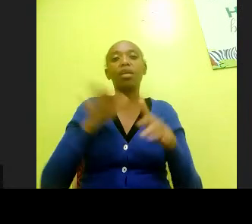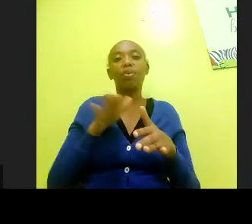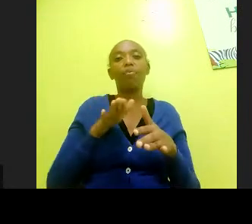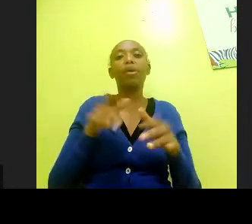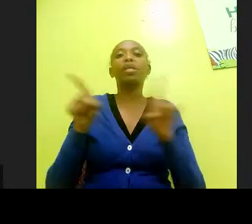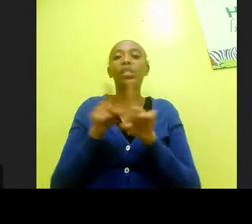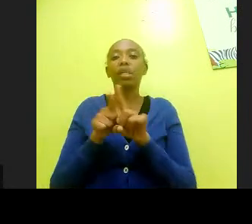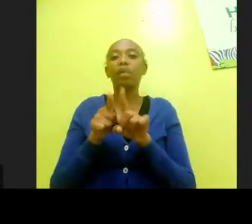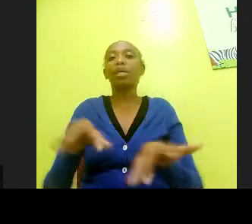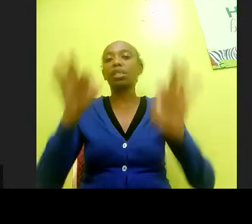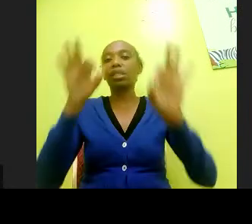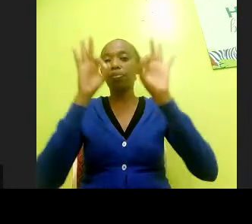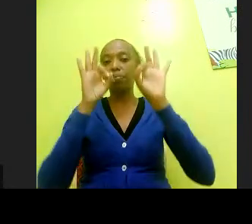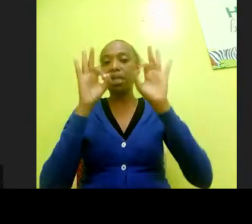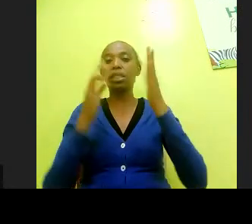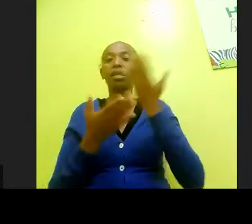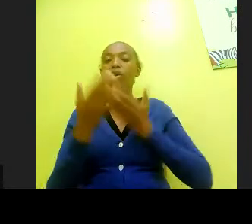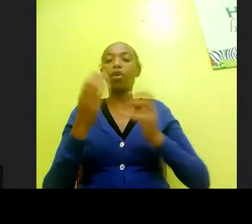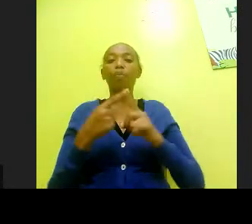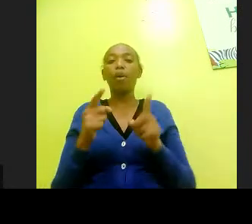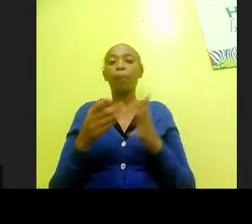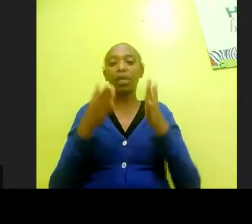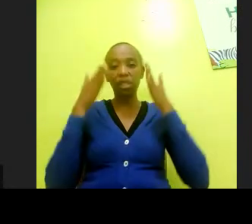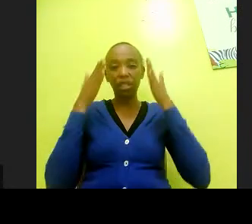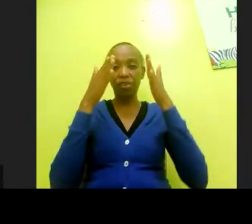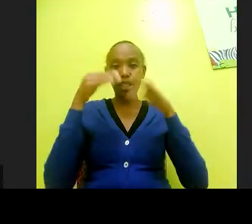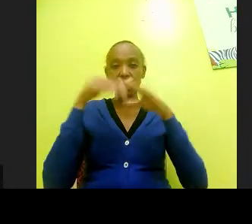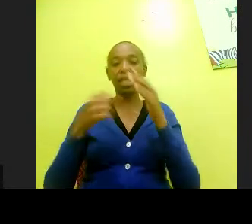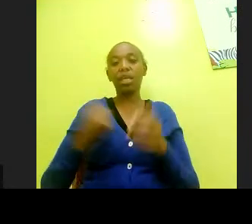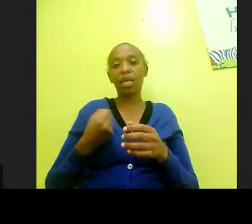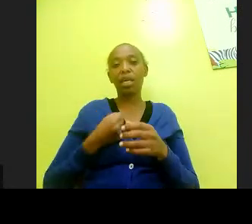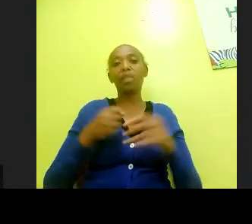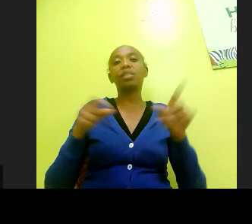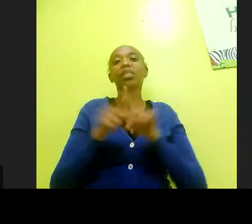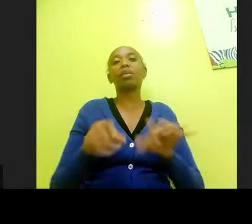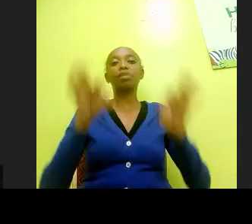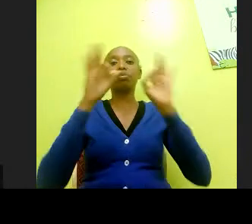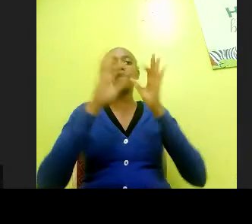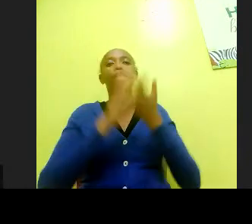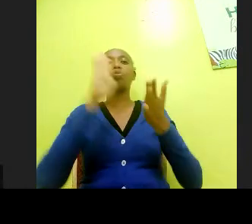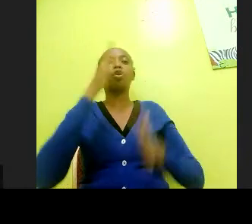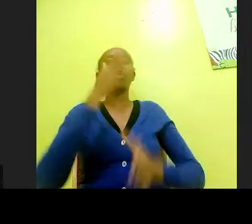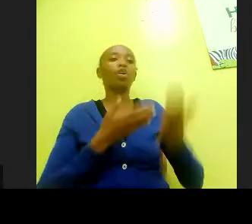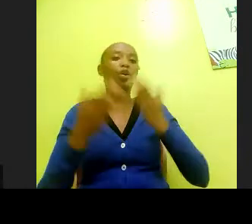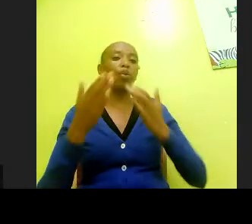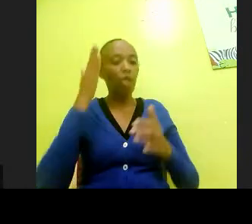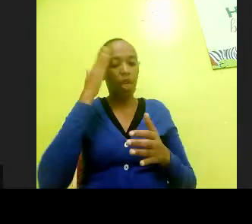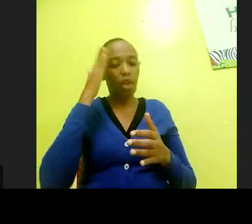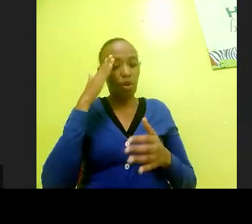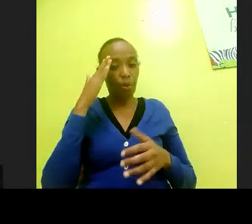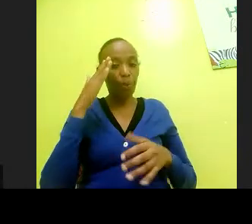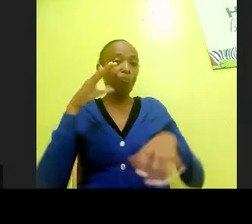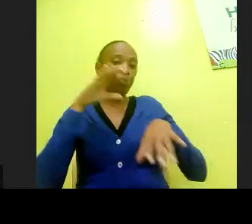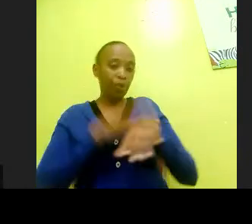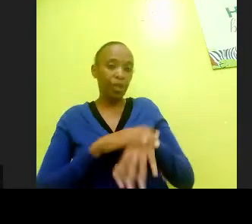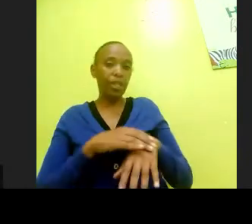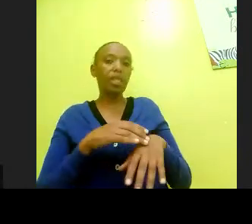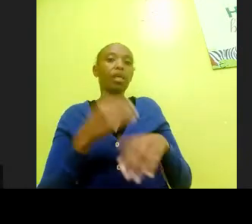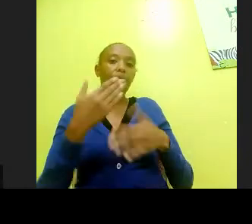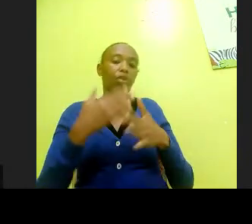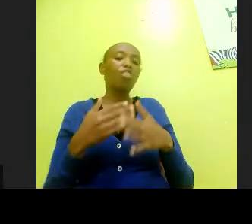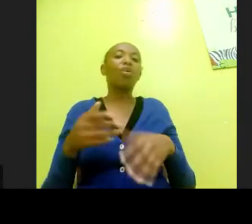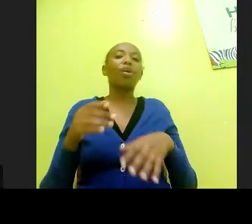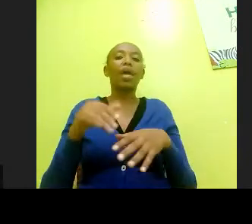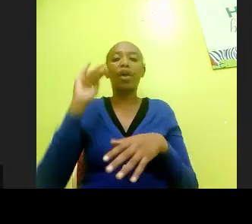smart economics, but investing in girls is even smarter economics, you know, catching them upstream. And these are some